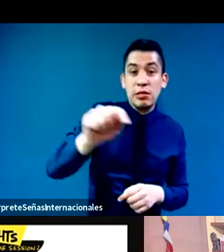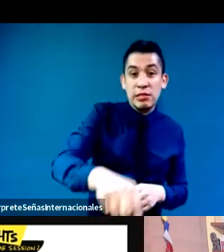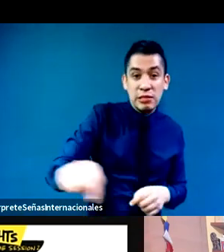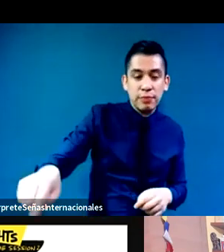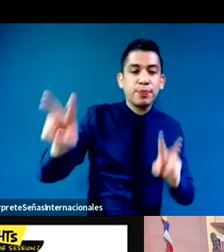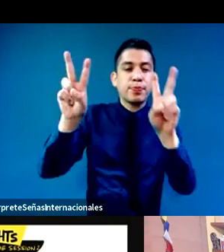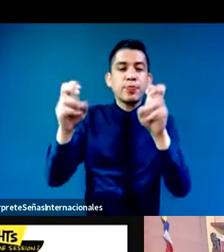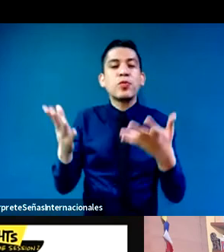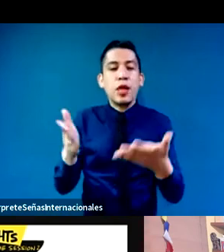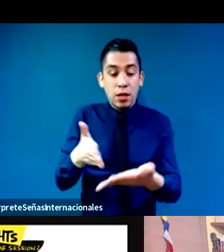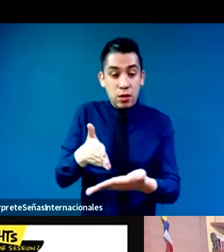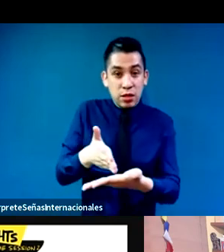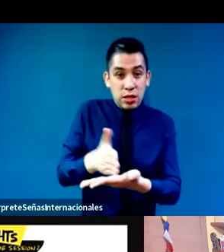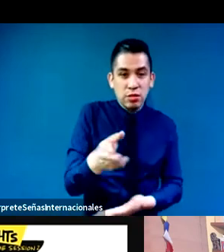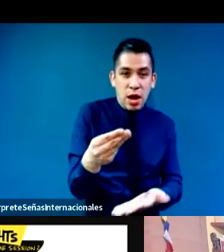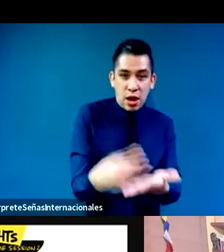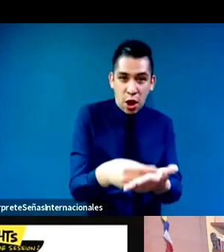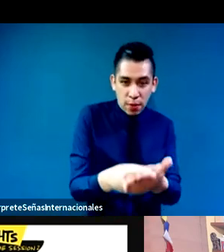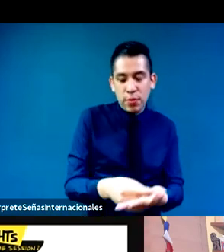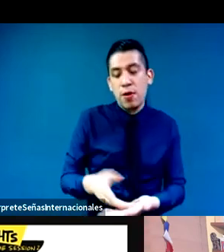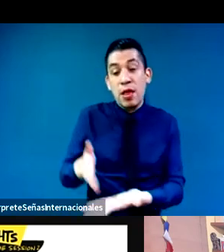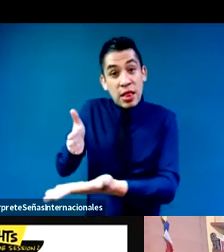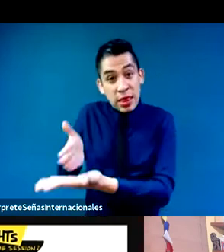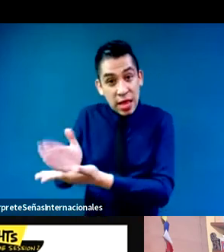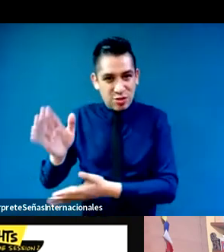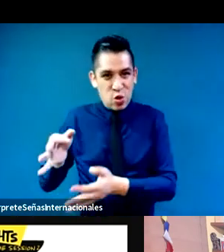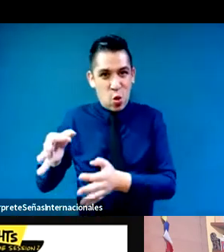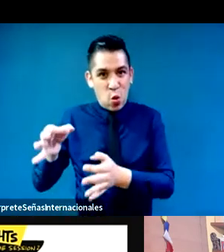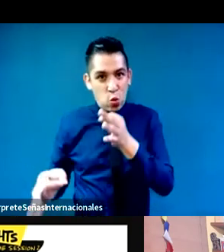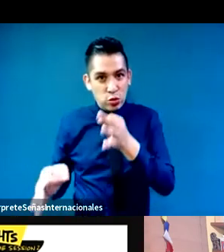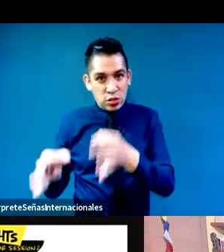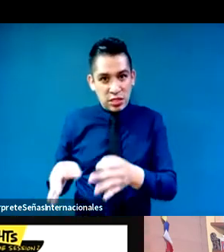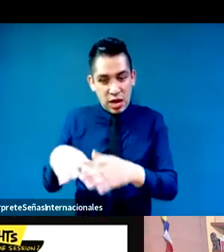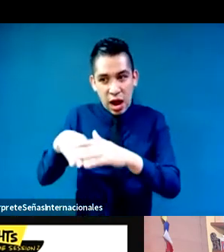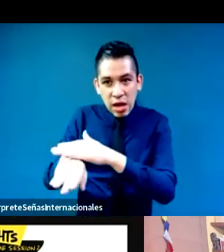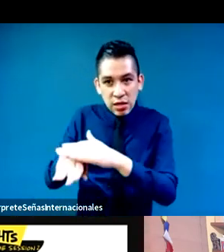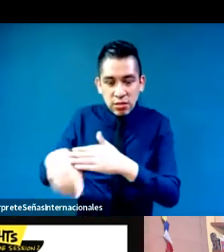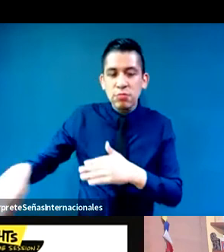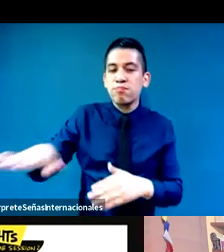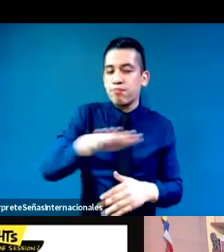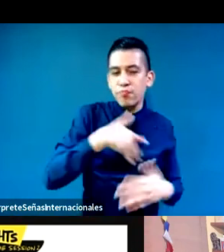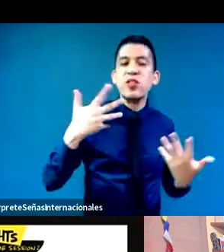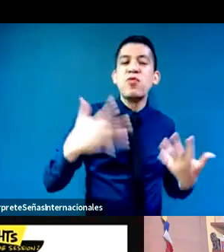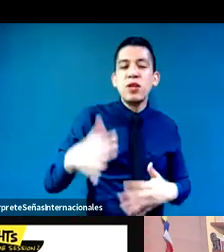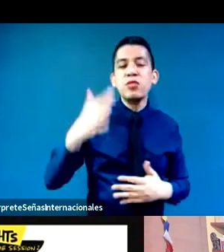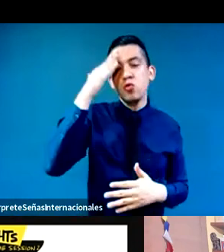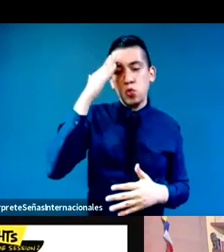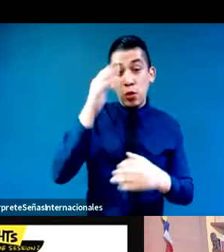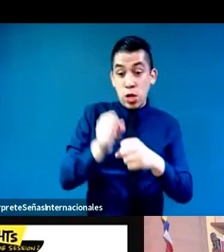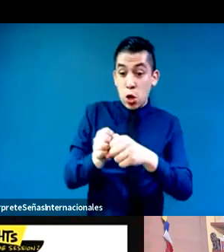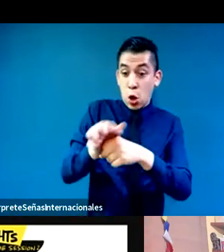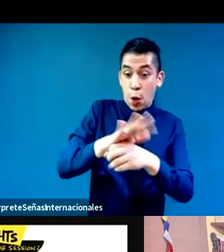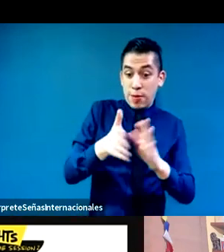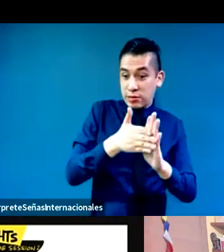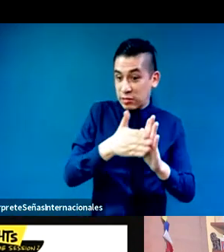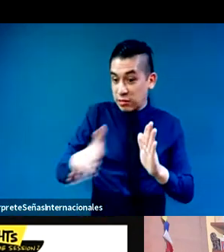to have lost their jobs since the beginning of the pandemic. And women and girls have seen an increase of 30 to 40% to